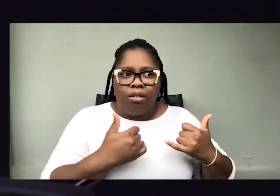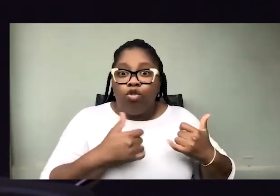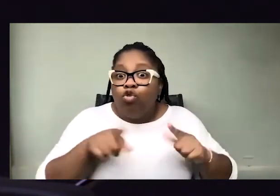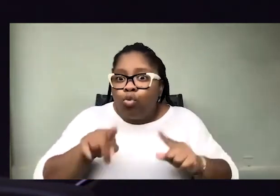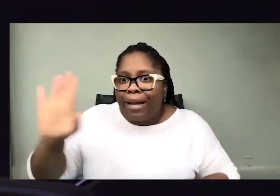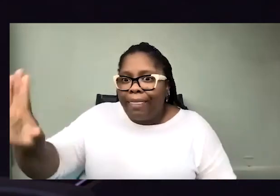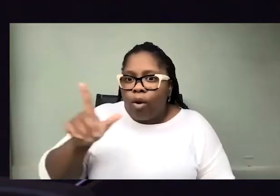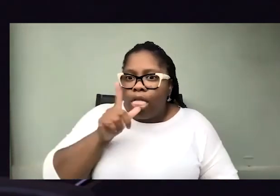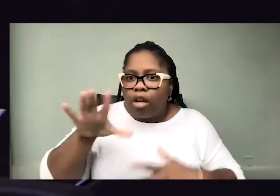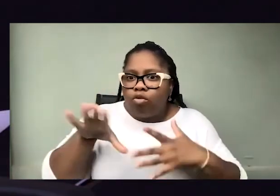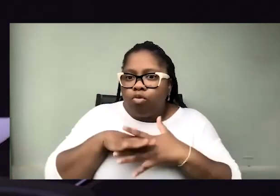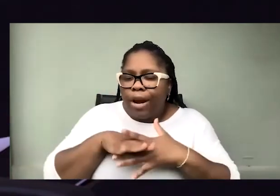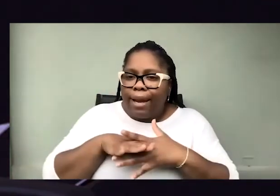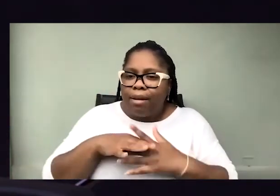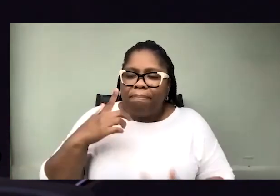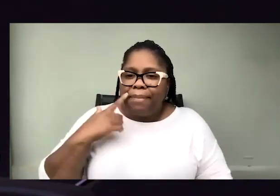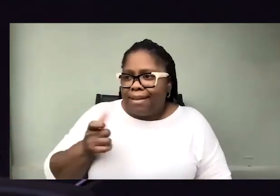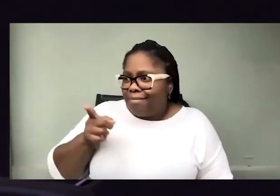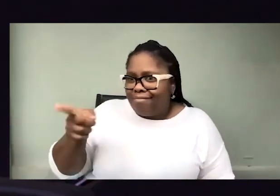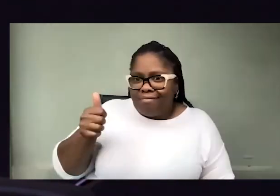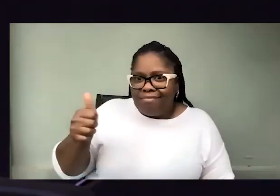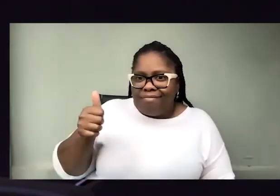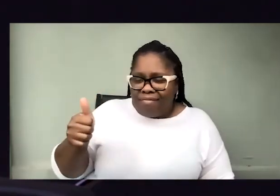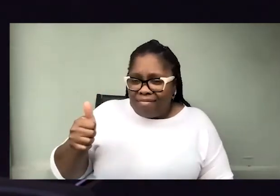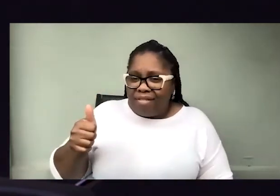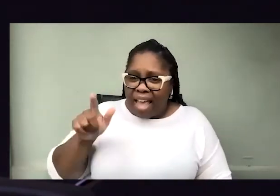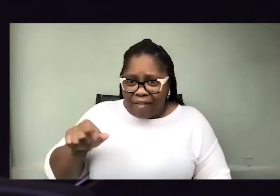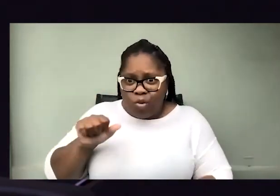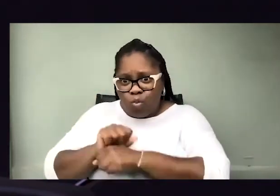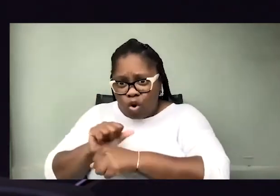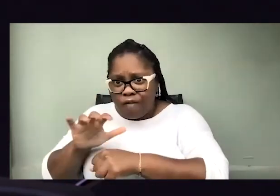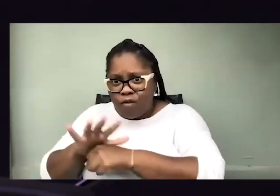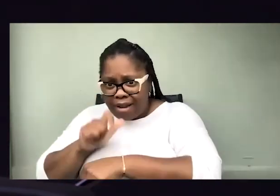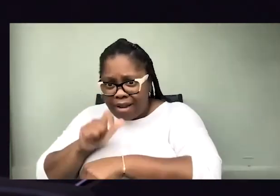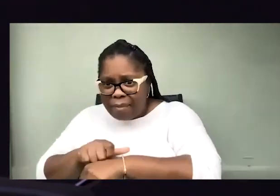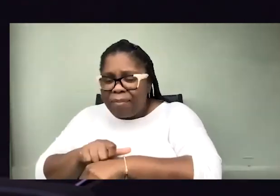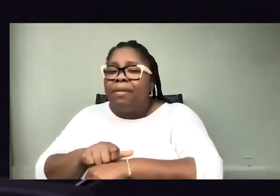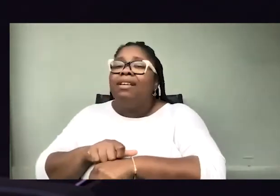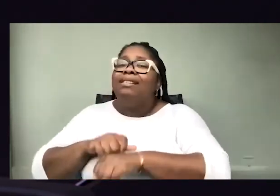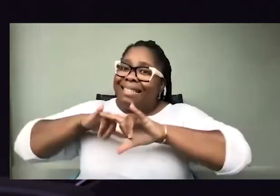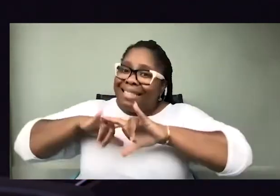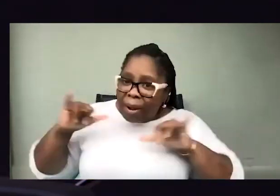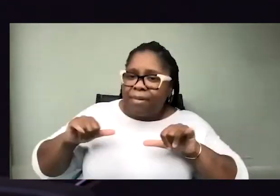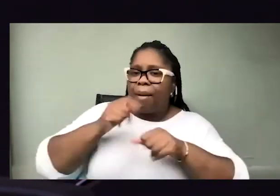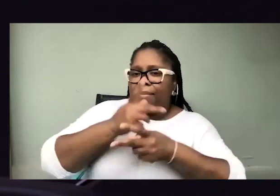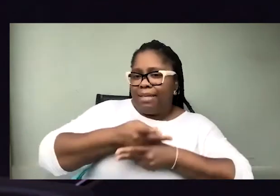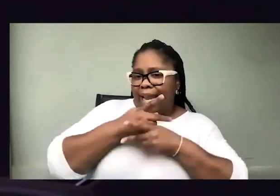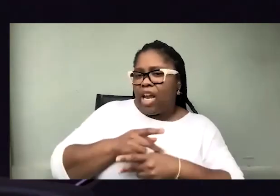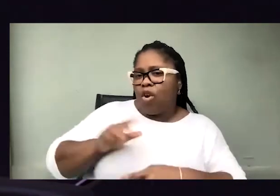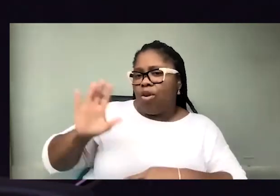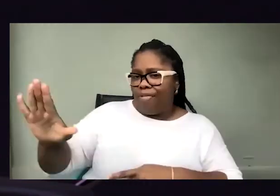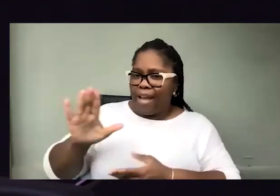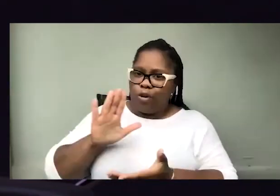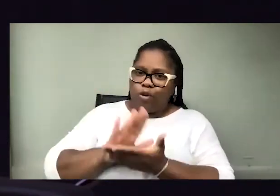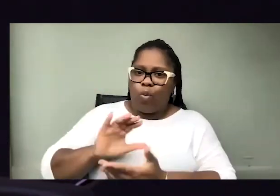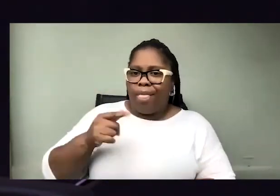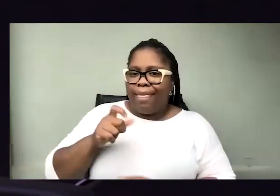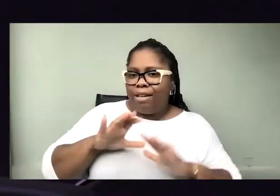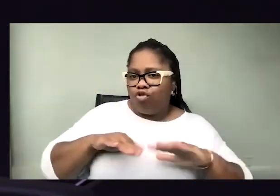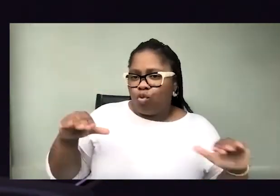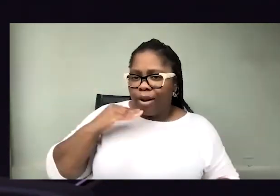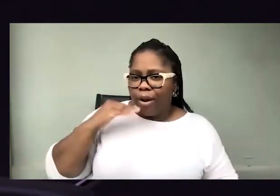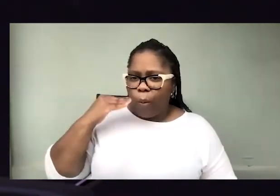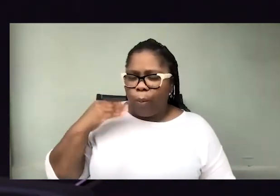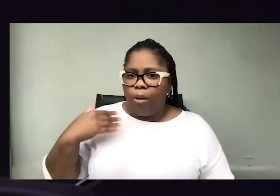break because they themselves are holding down a full-time job and also caring for their school-age children at